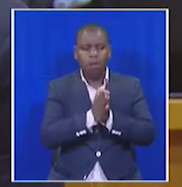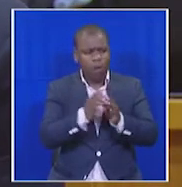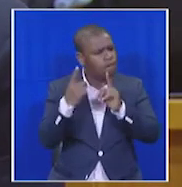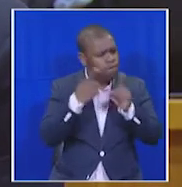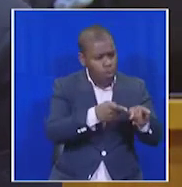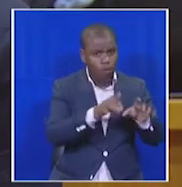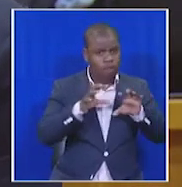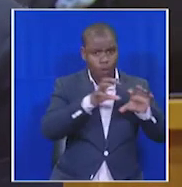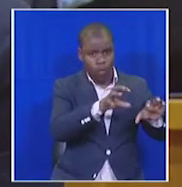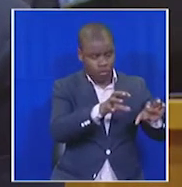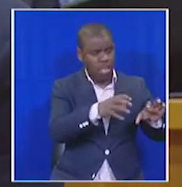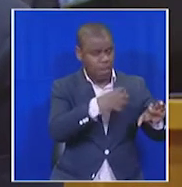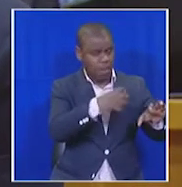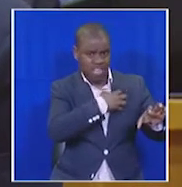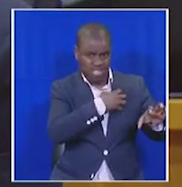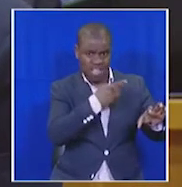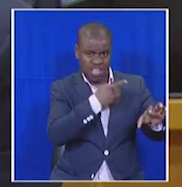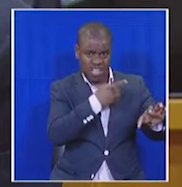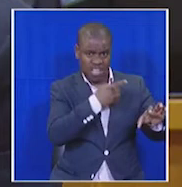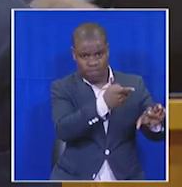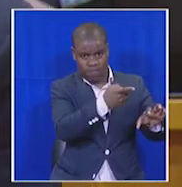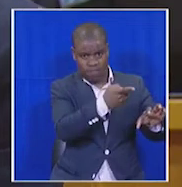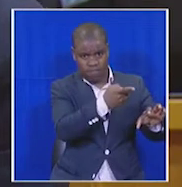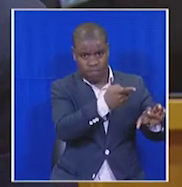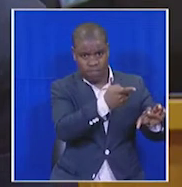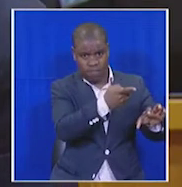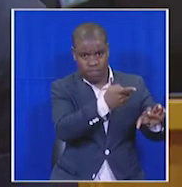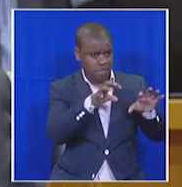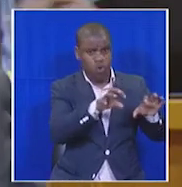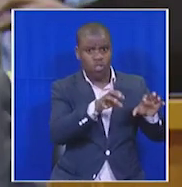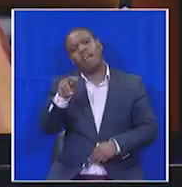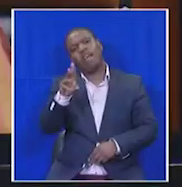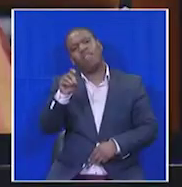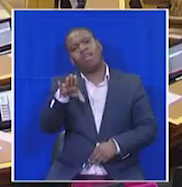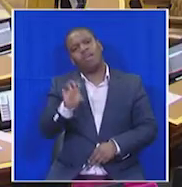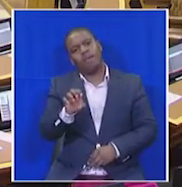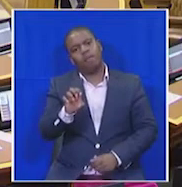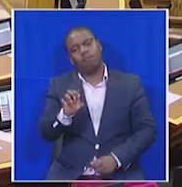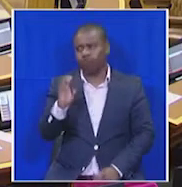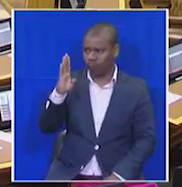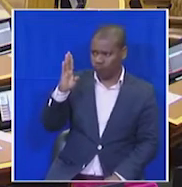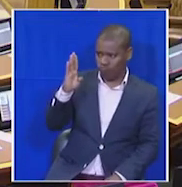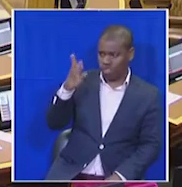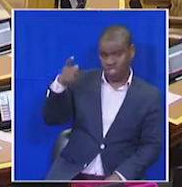to answer why he issued that memorandum on behalf of the cabinet.